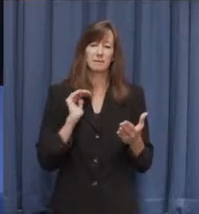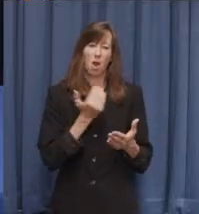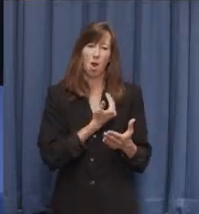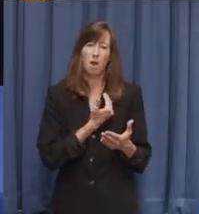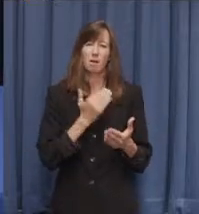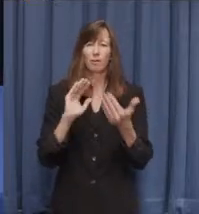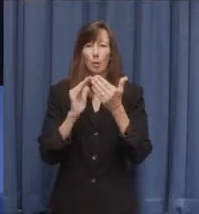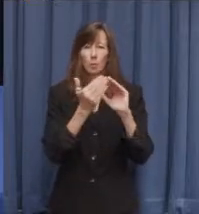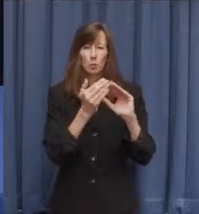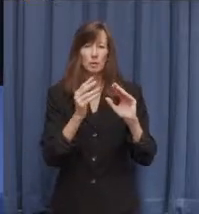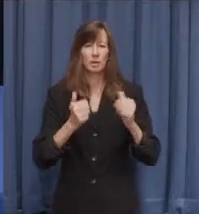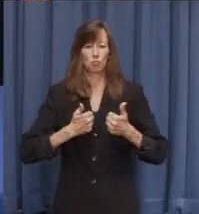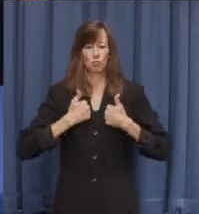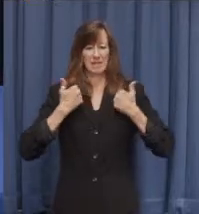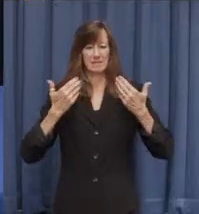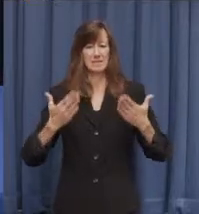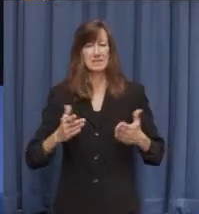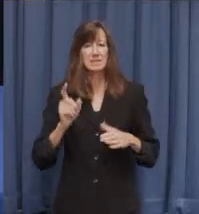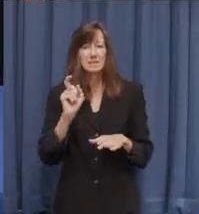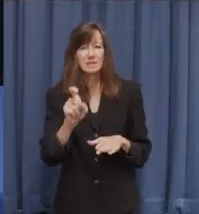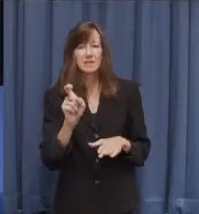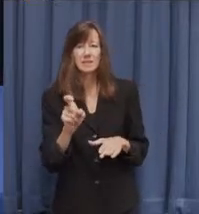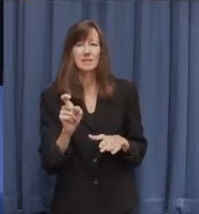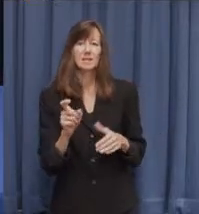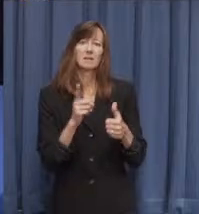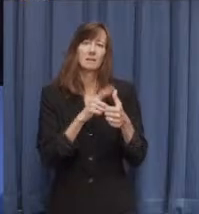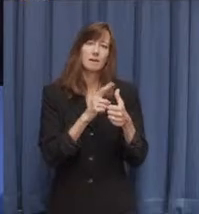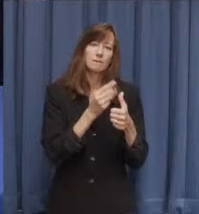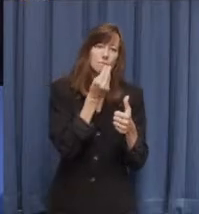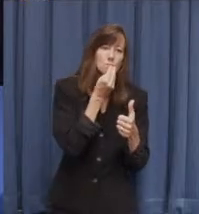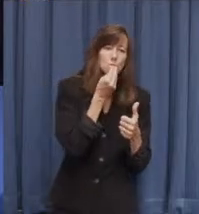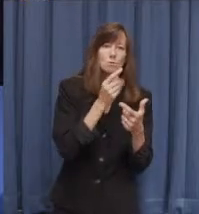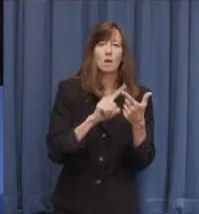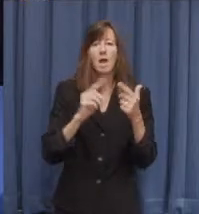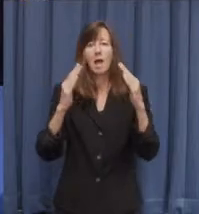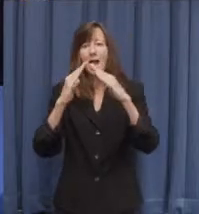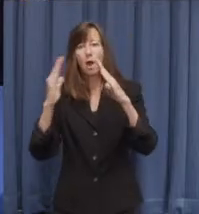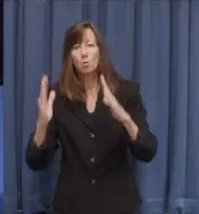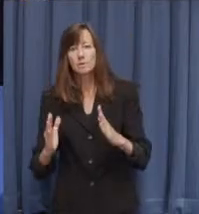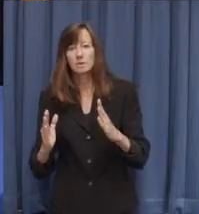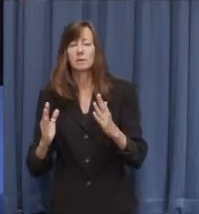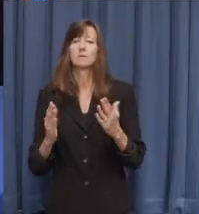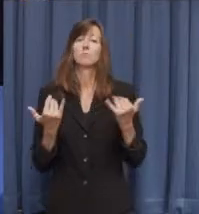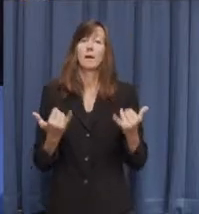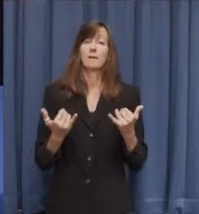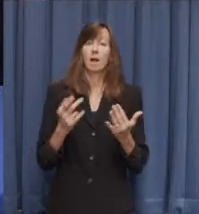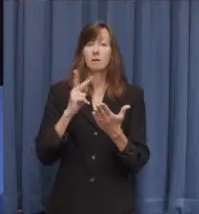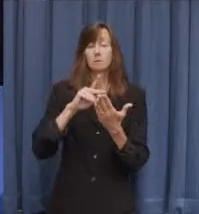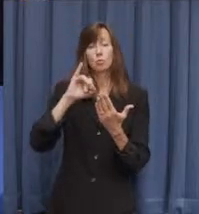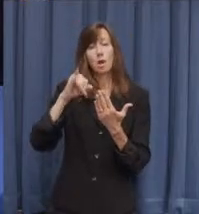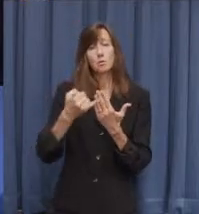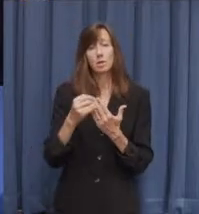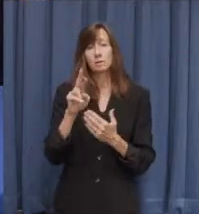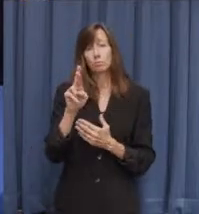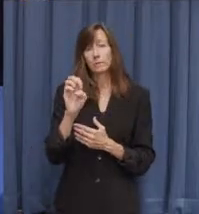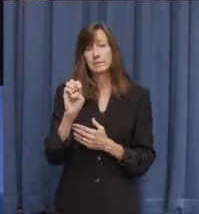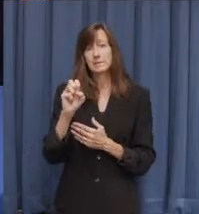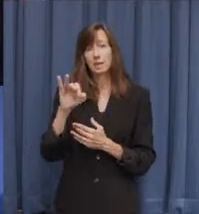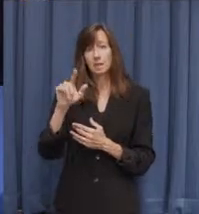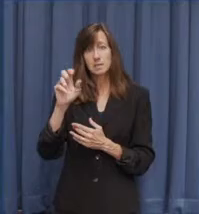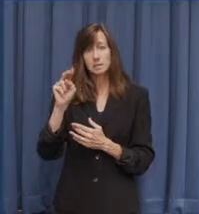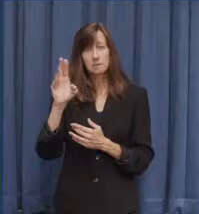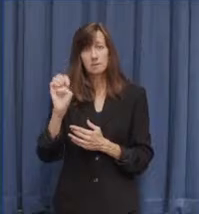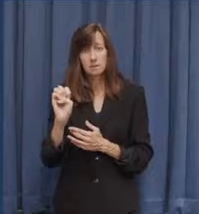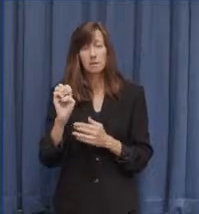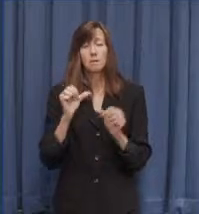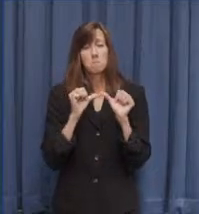primarily our food needs and our housing needs, but in this case, Project Resilience continuing to go on. We've now delivered over